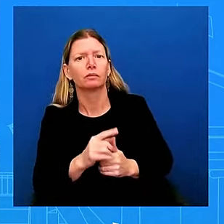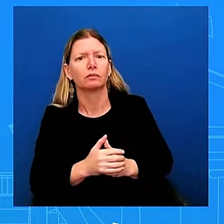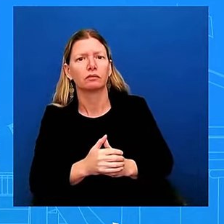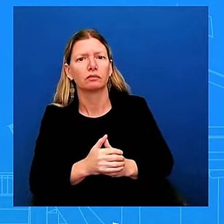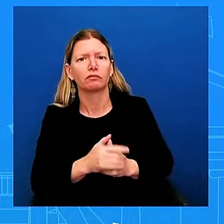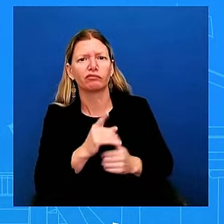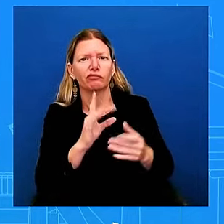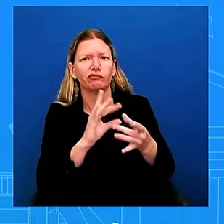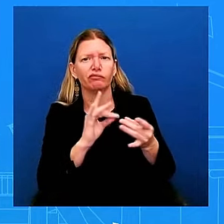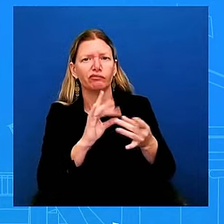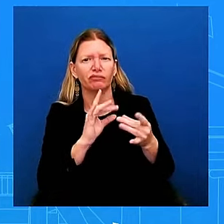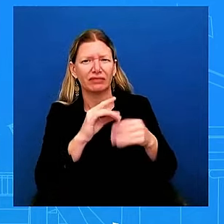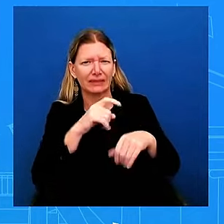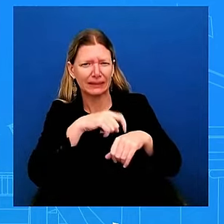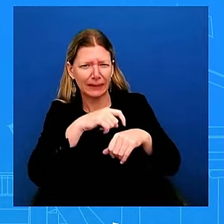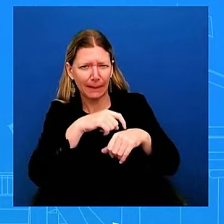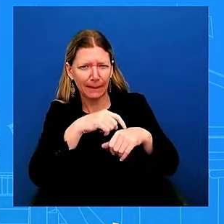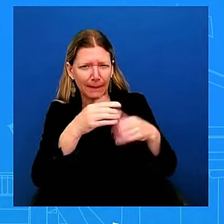before